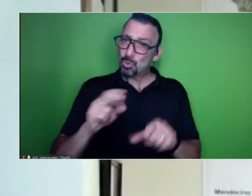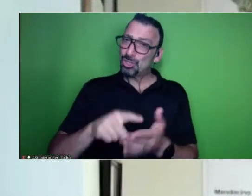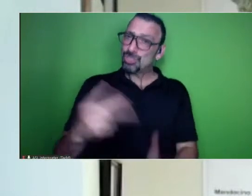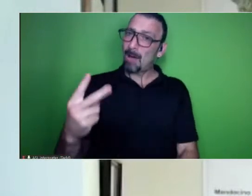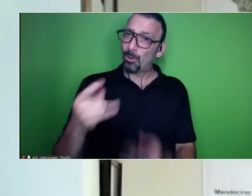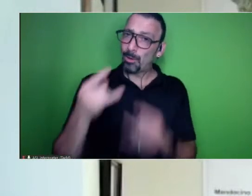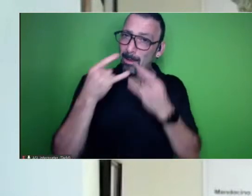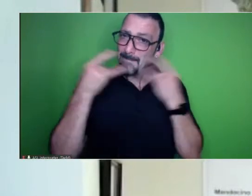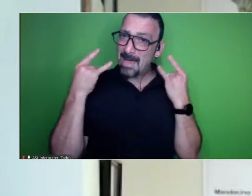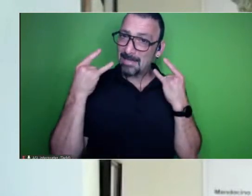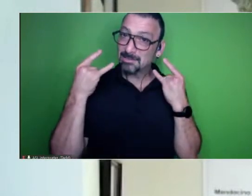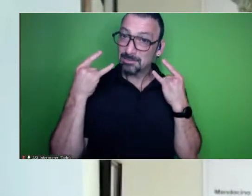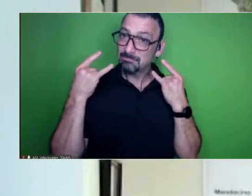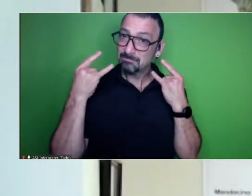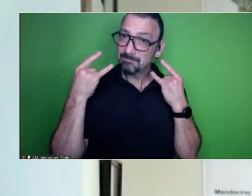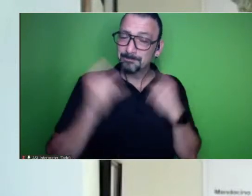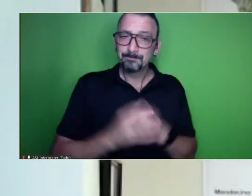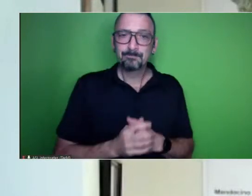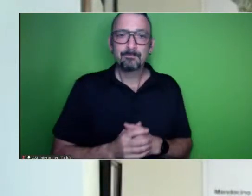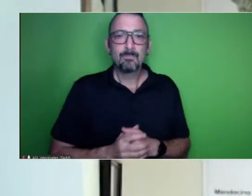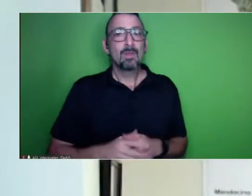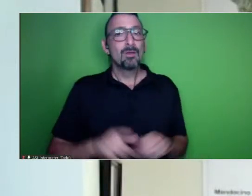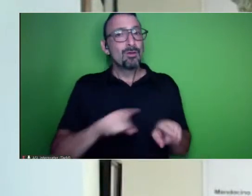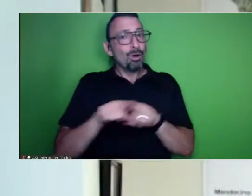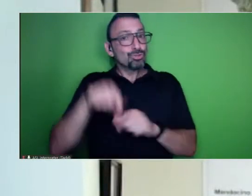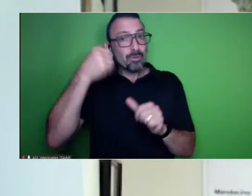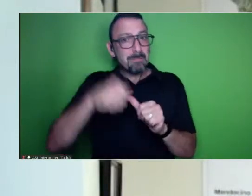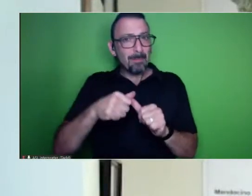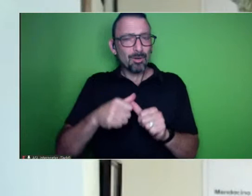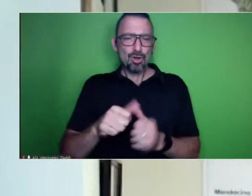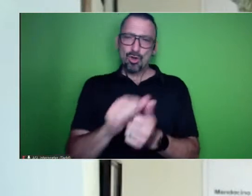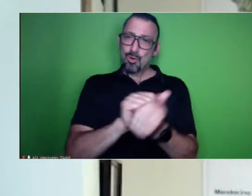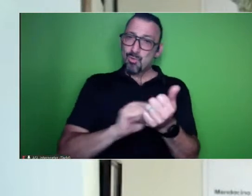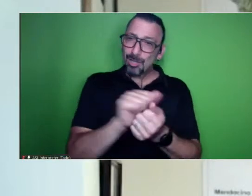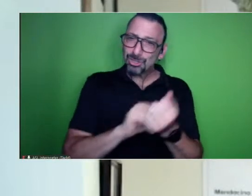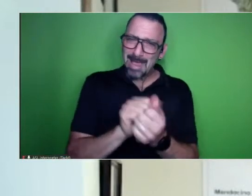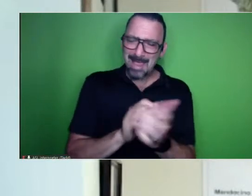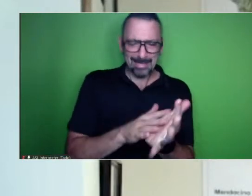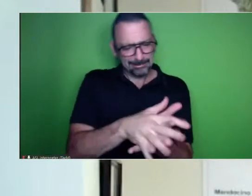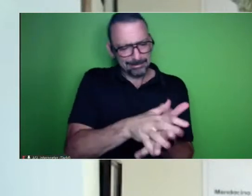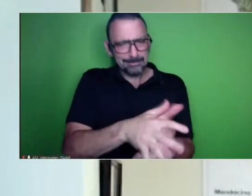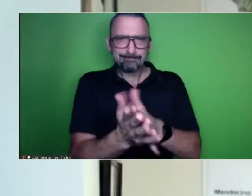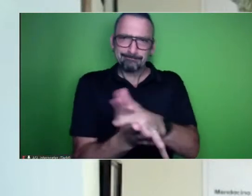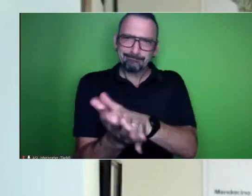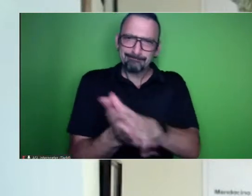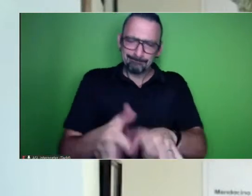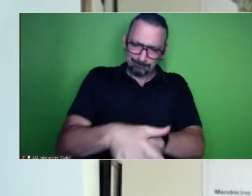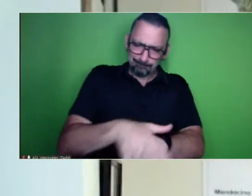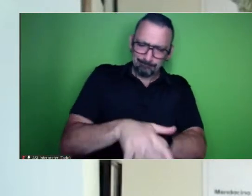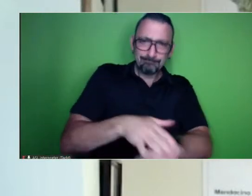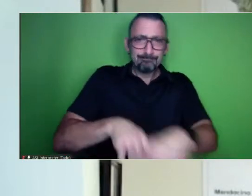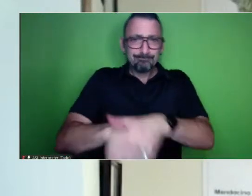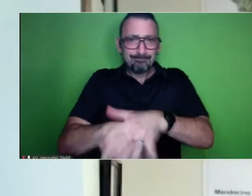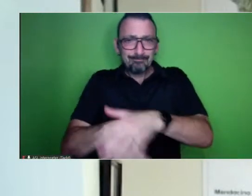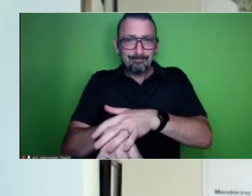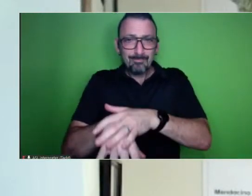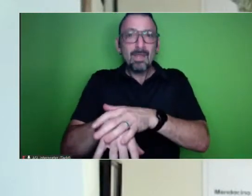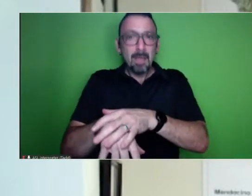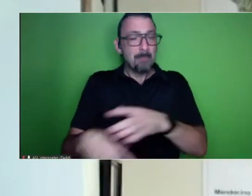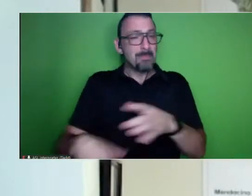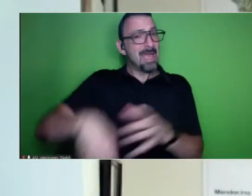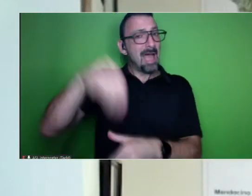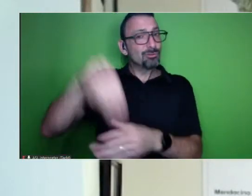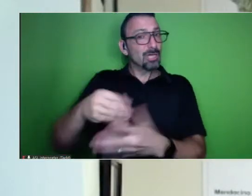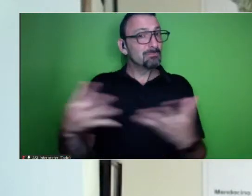do. And also remember the hand hygiene, the distancing, increase ventilation. So be outside as much